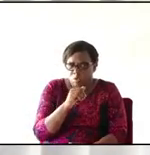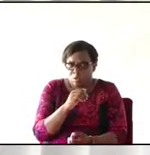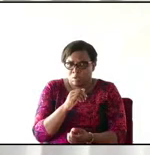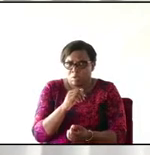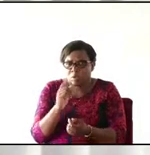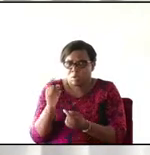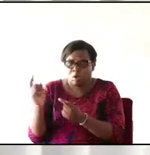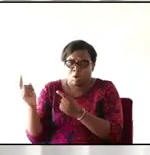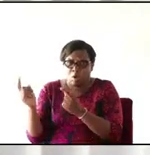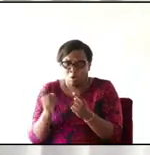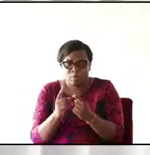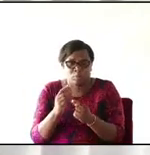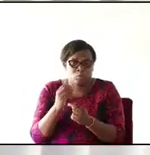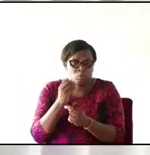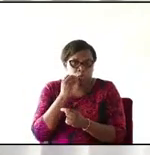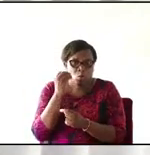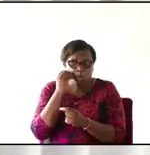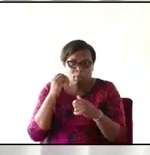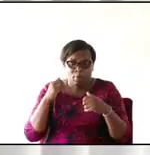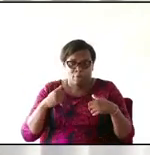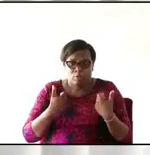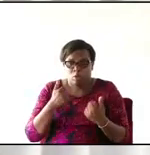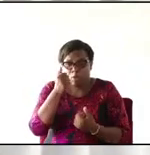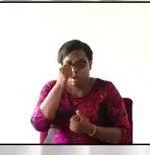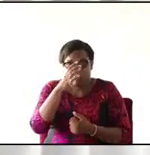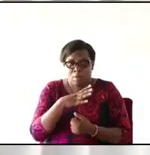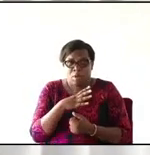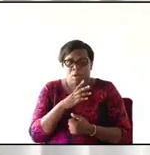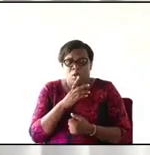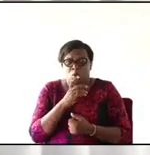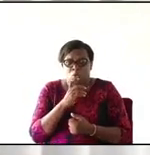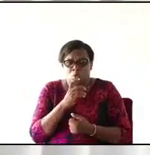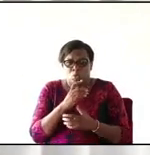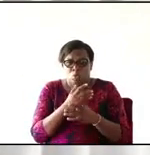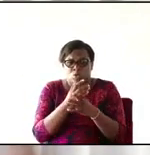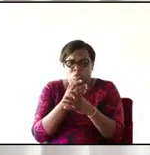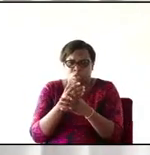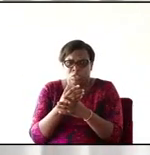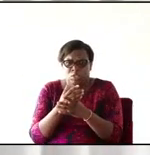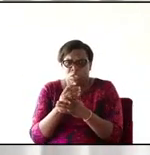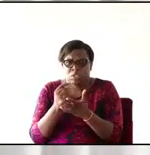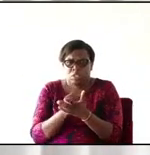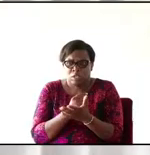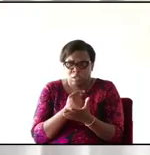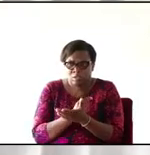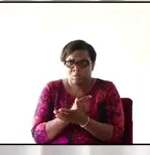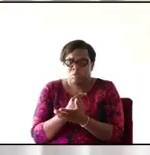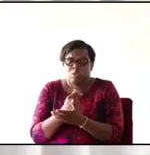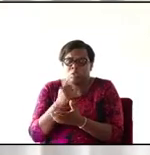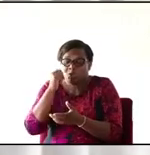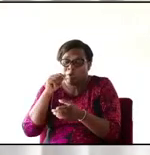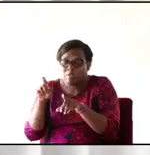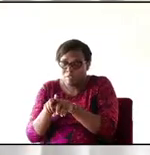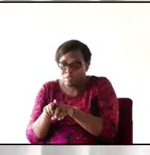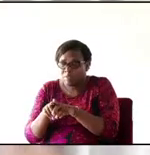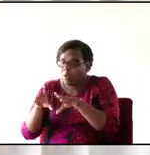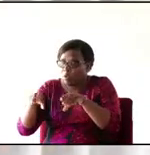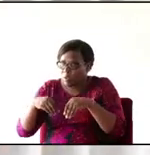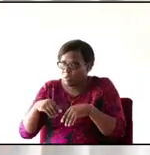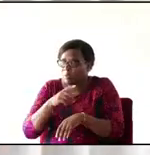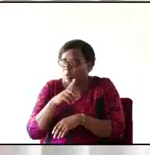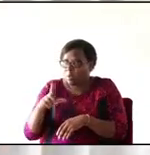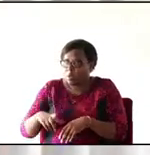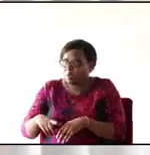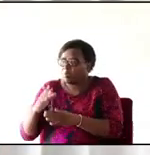attacked the home of the young man who had shared the gospel with his sister. She gave her life to the Lord, as a result of which she